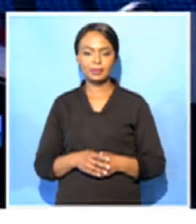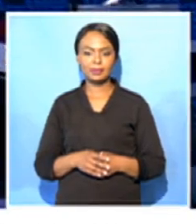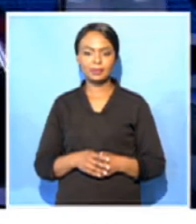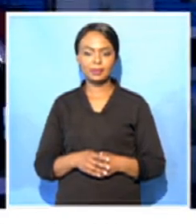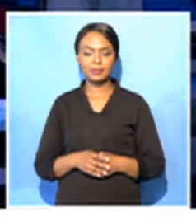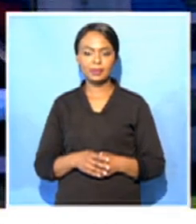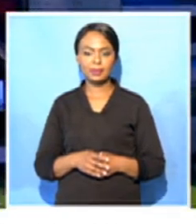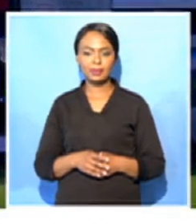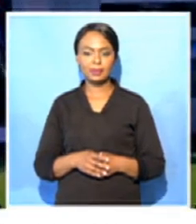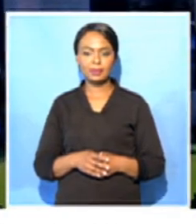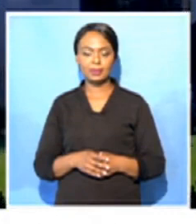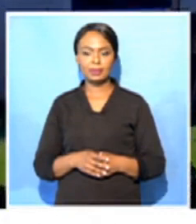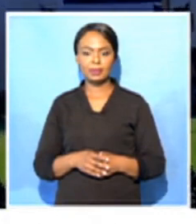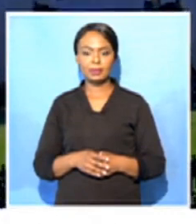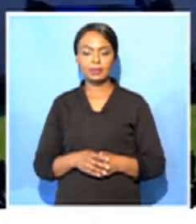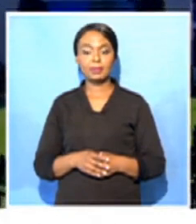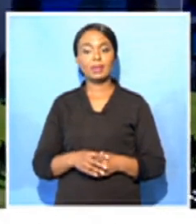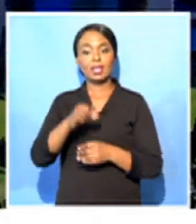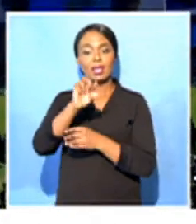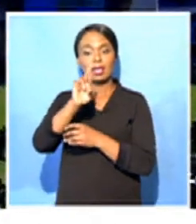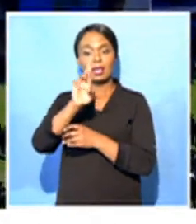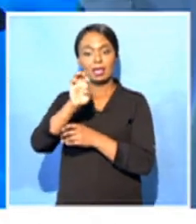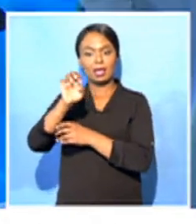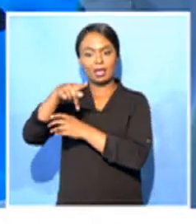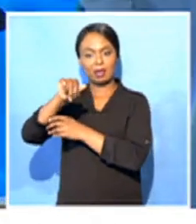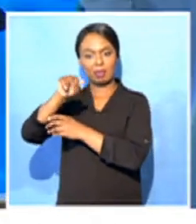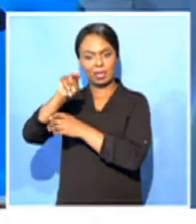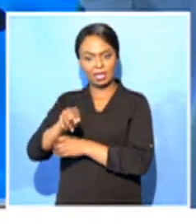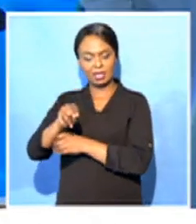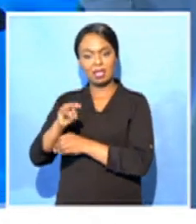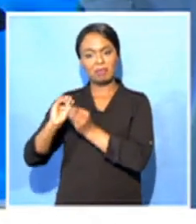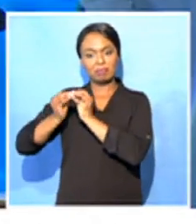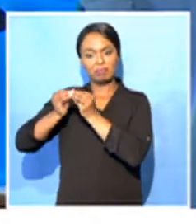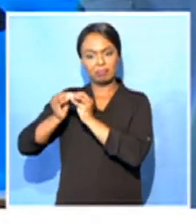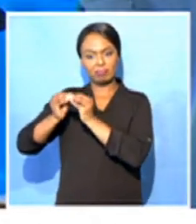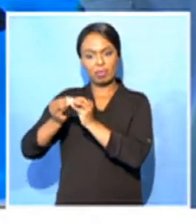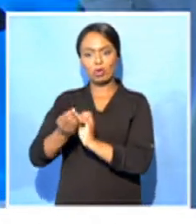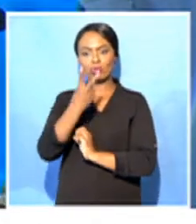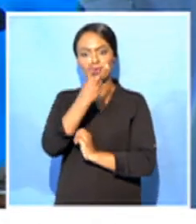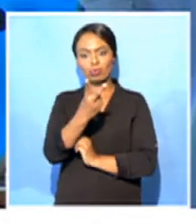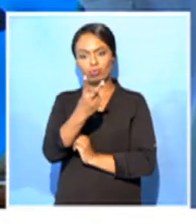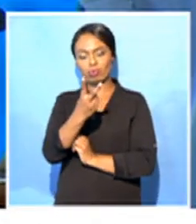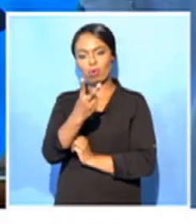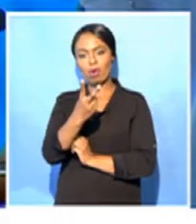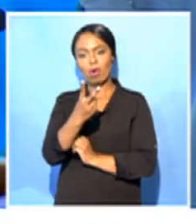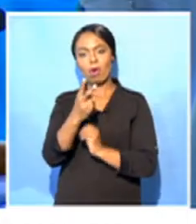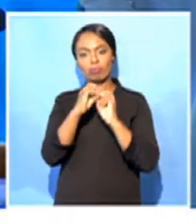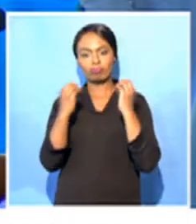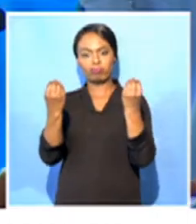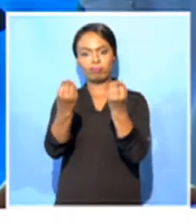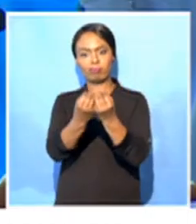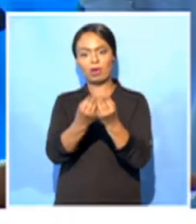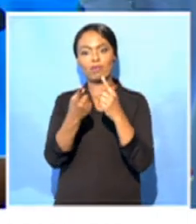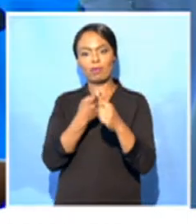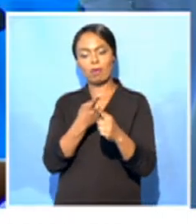The Gripen is a multi-role fourth-generation fighter aircraft operated by 2 Squadron from Air Force Base